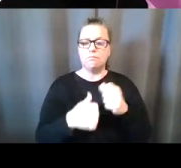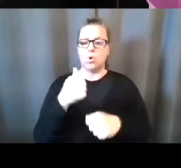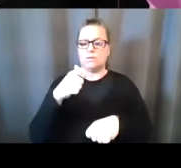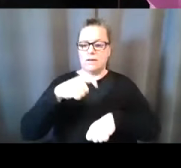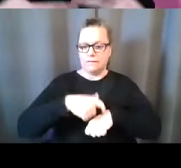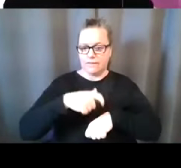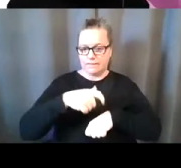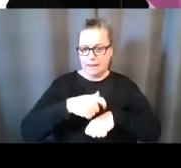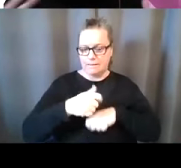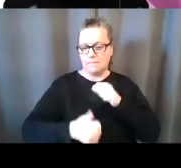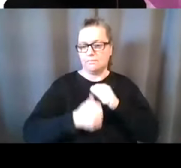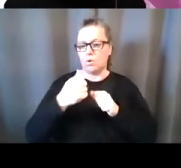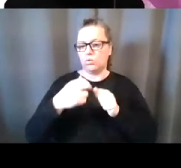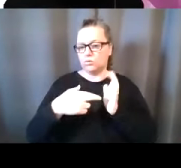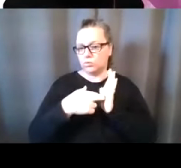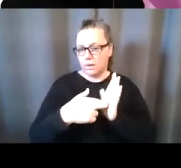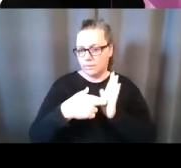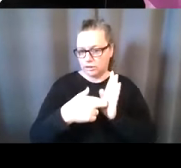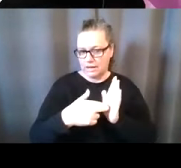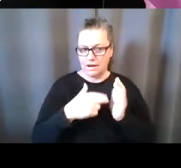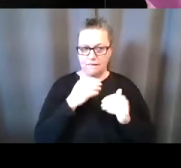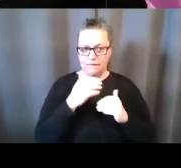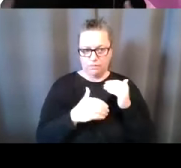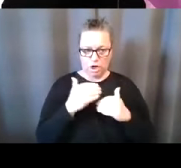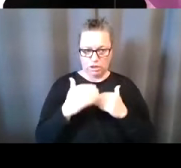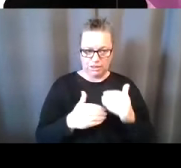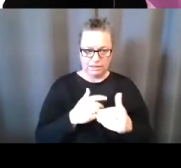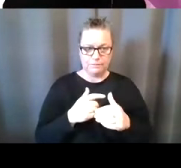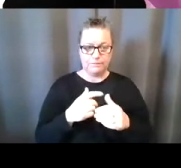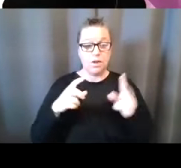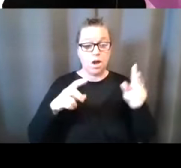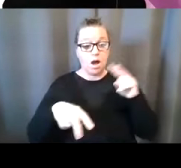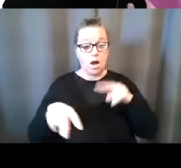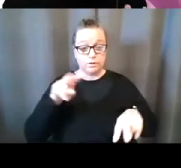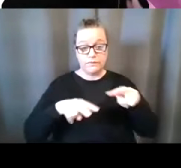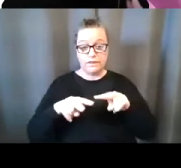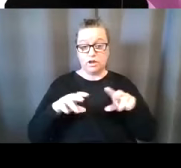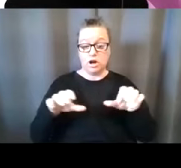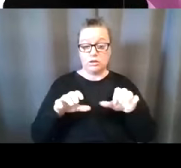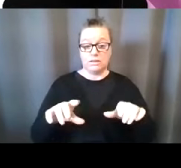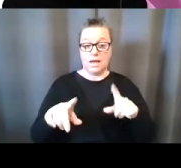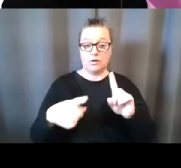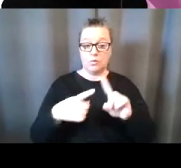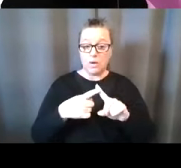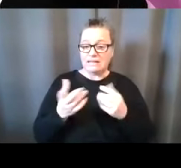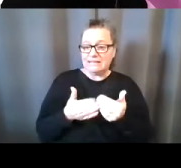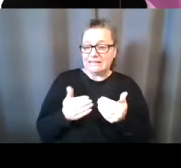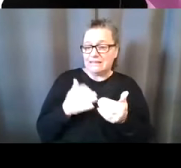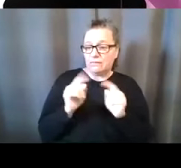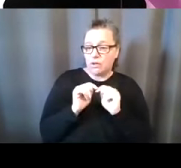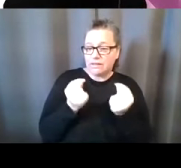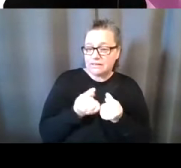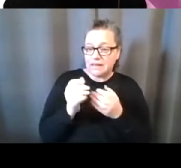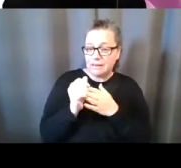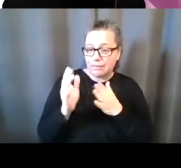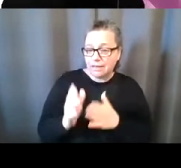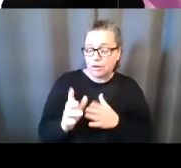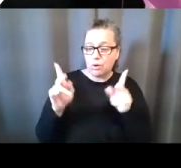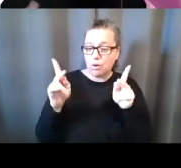it's most representative of the process. Observations are often done when it's convenient for the team leader or the person gathering the